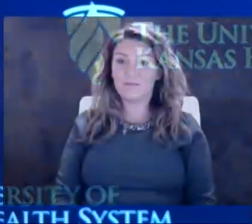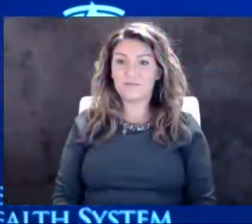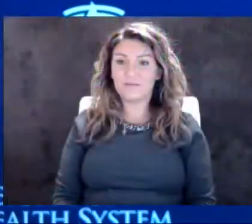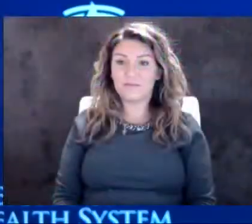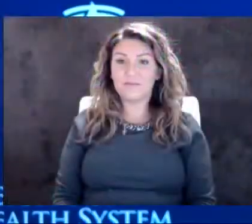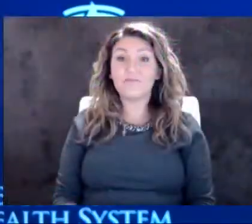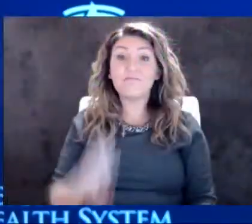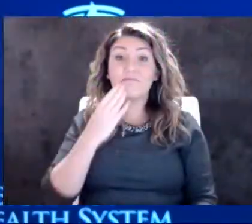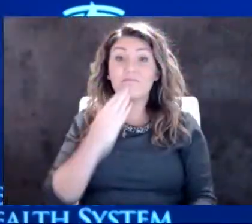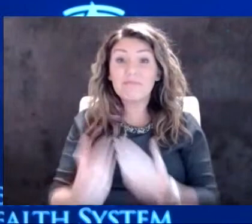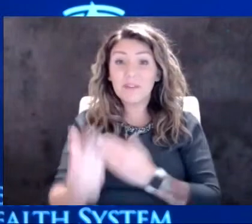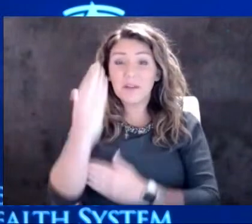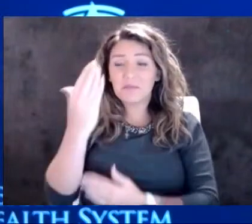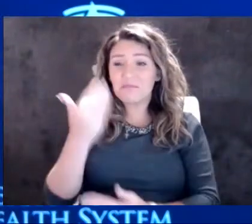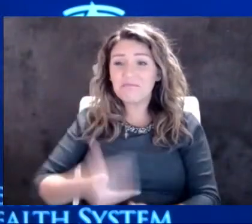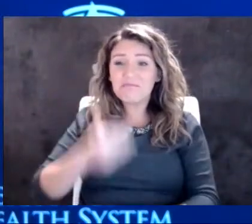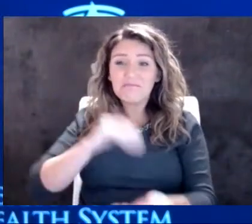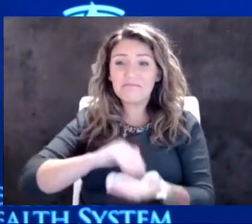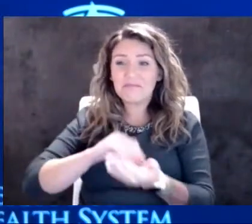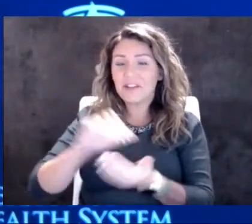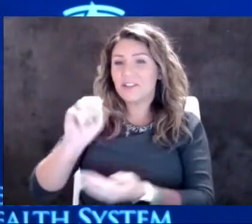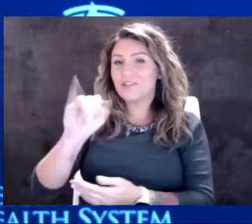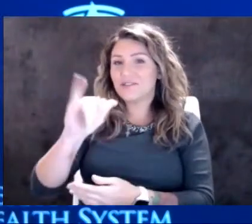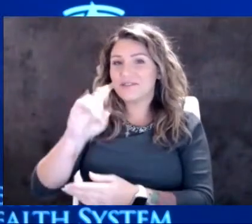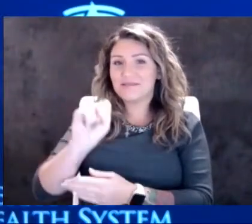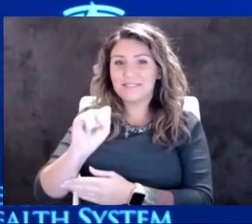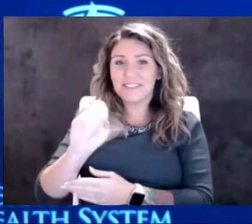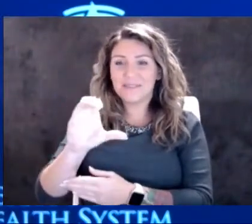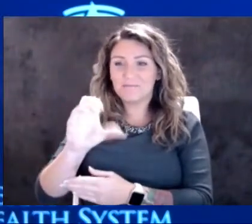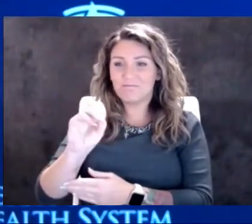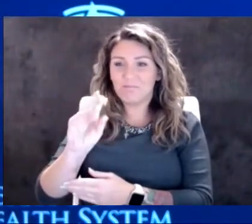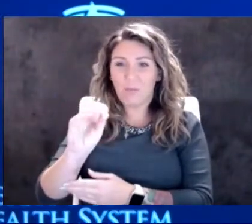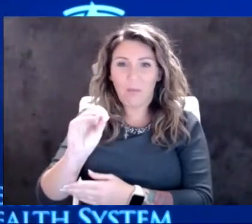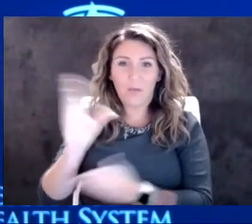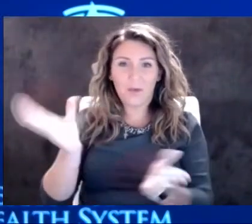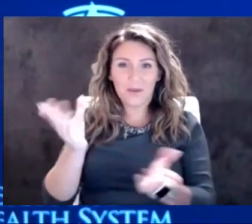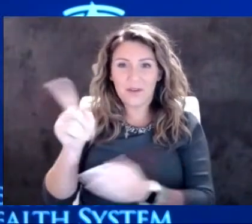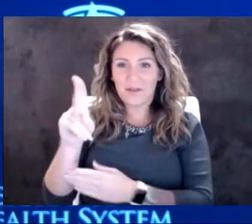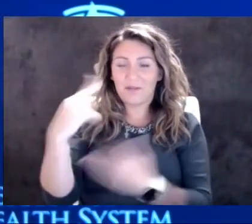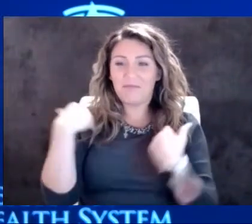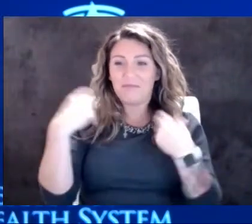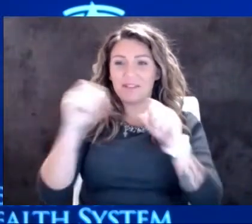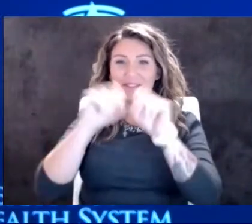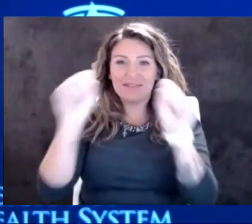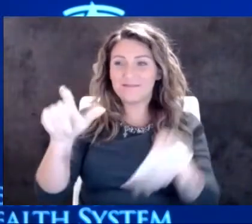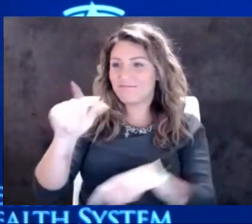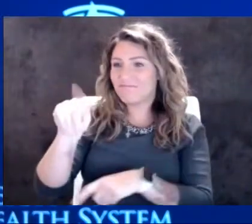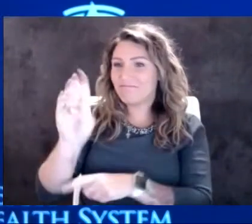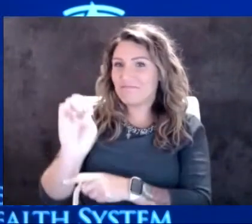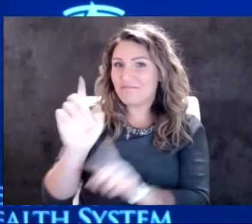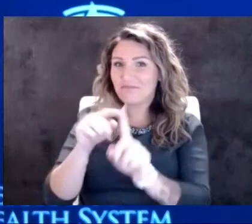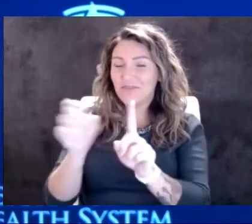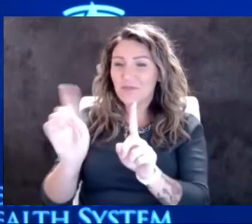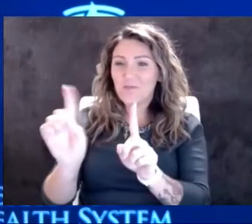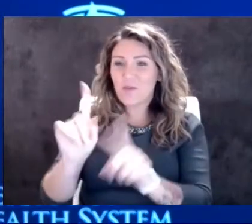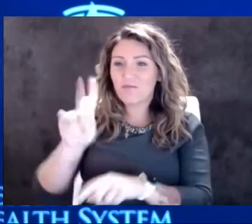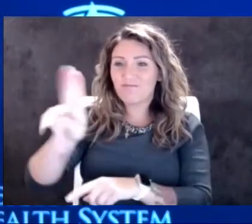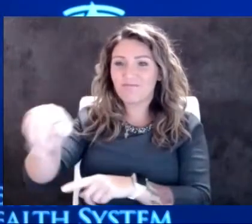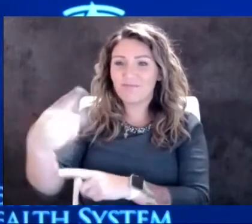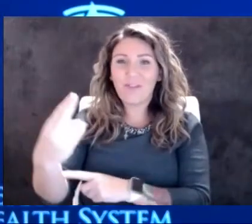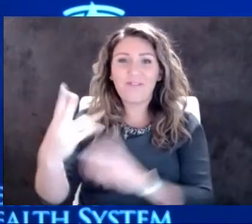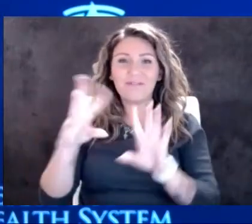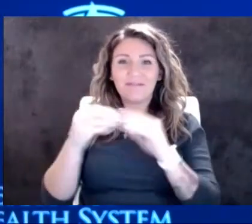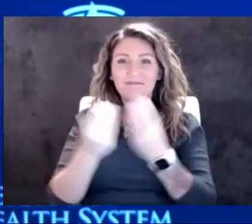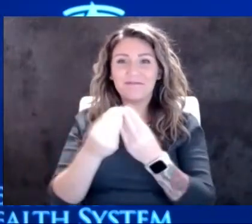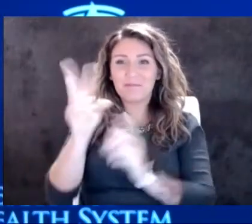Good morning. This is Dr. Stephen W. Stites, Chief Medical Officer here at the University of Kansas Health System, broadcasting live with you from the Dolph Simons Family Studio. Delighted to be back